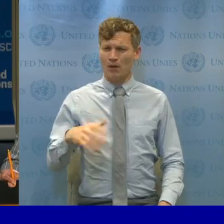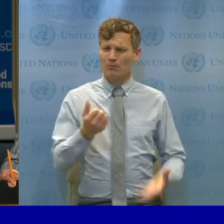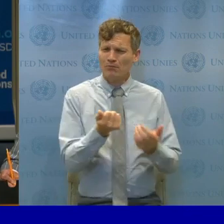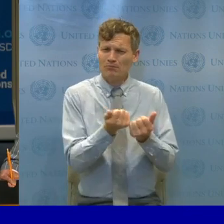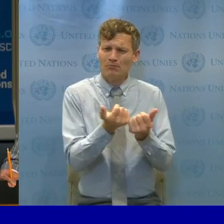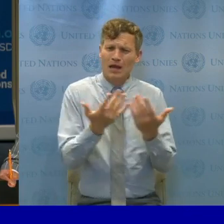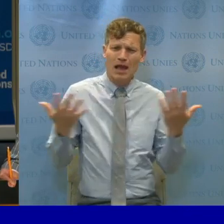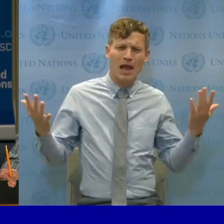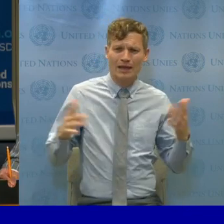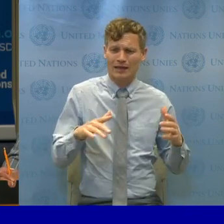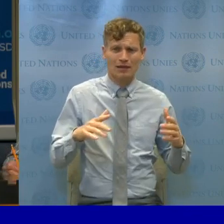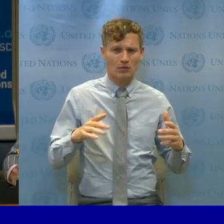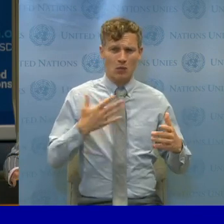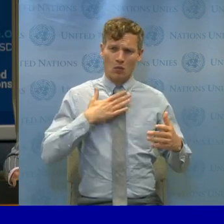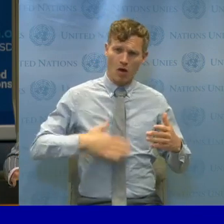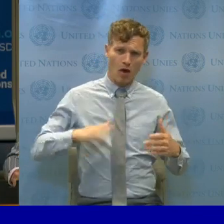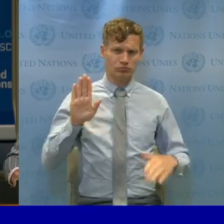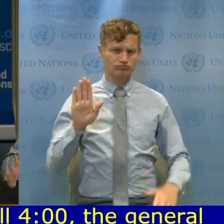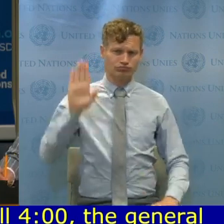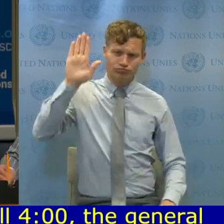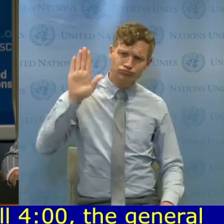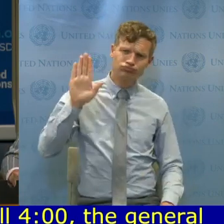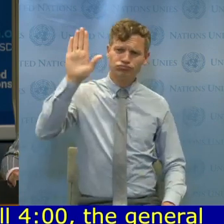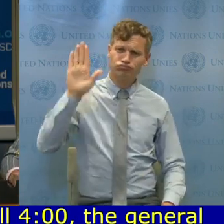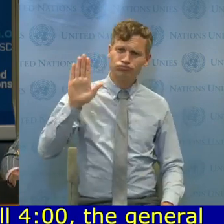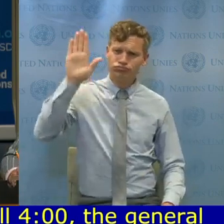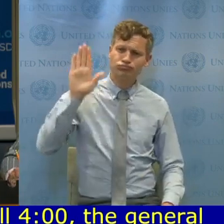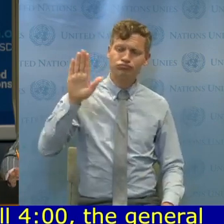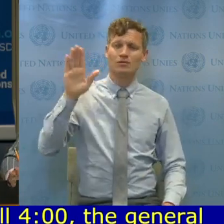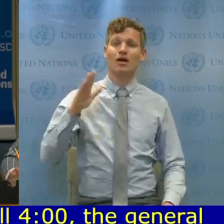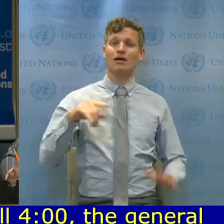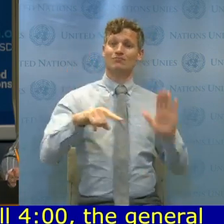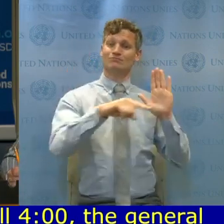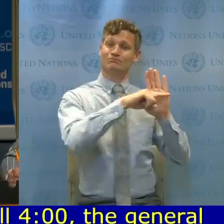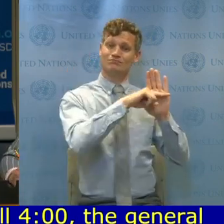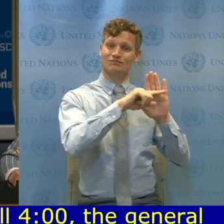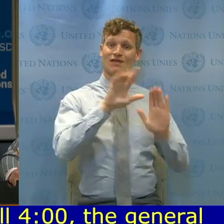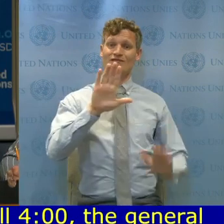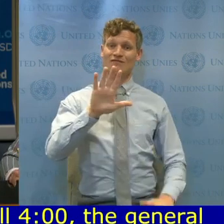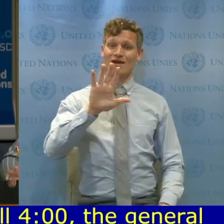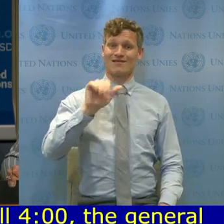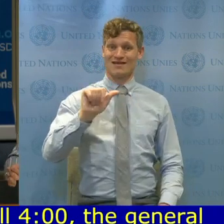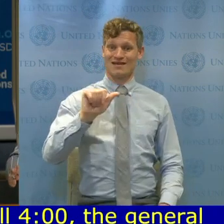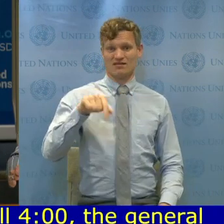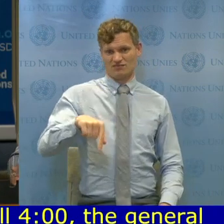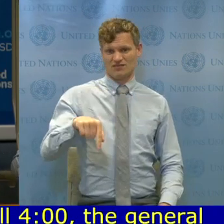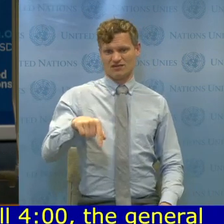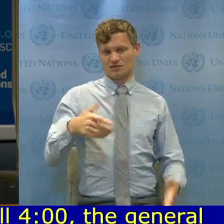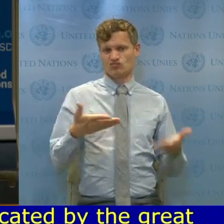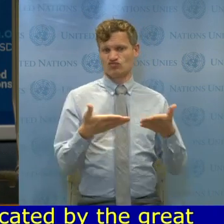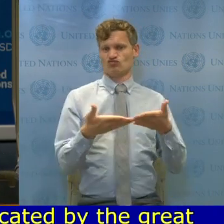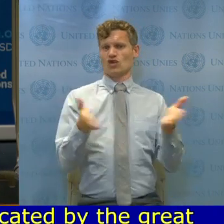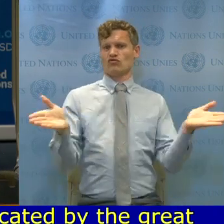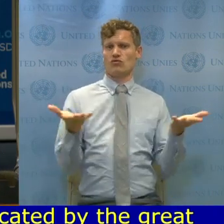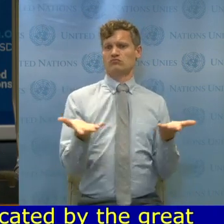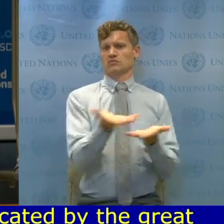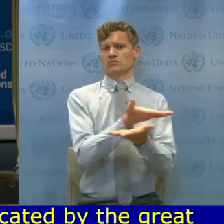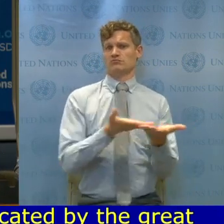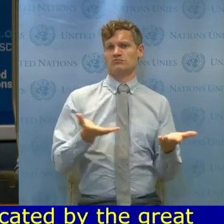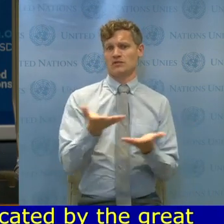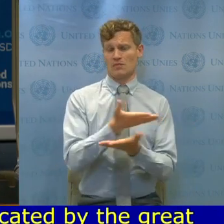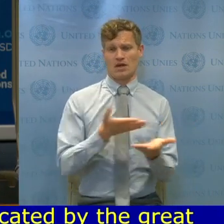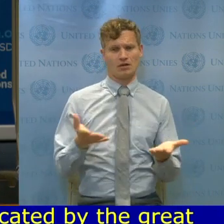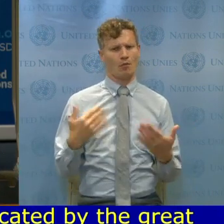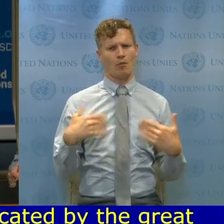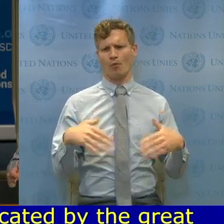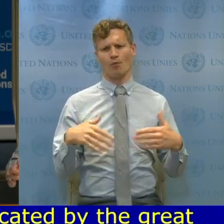under agenda item 5A, the general debate, as you know. We much welcome this interest,